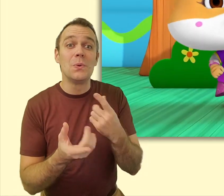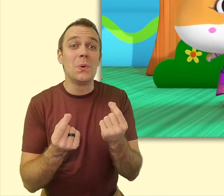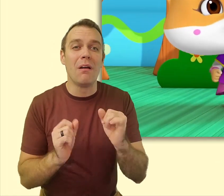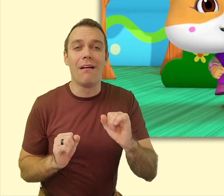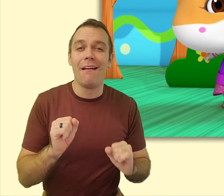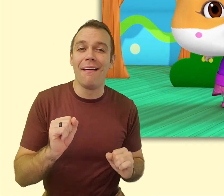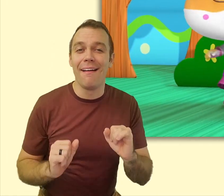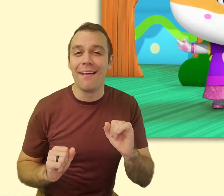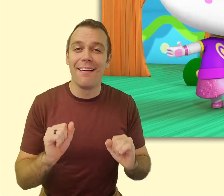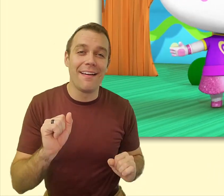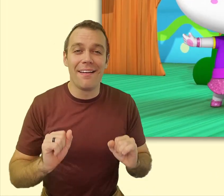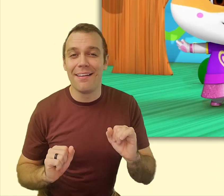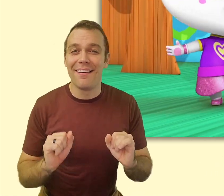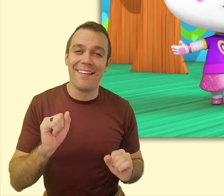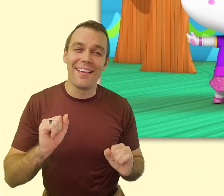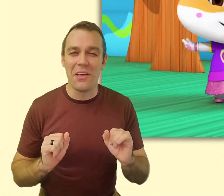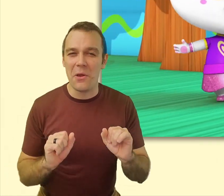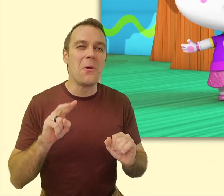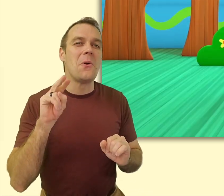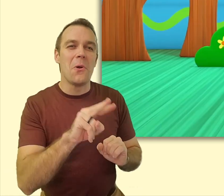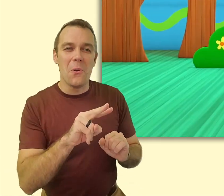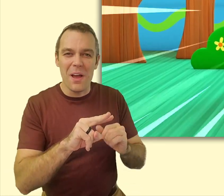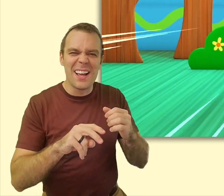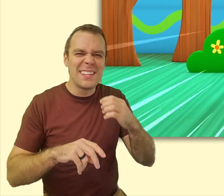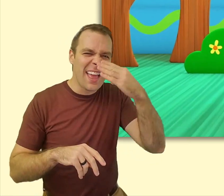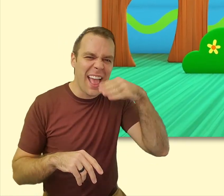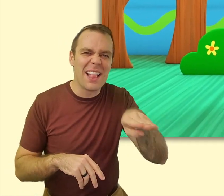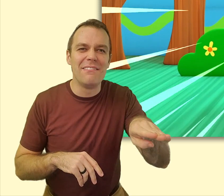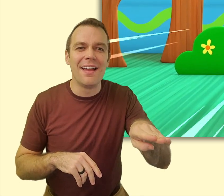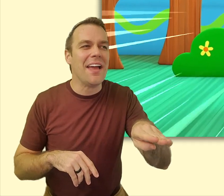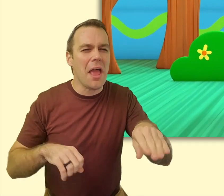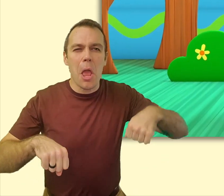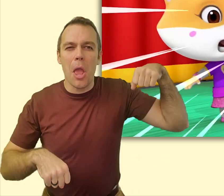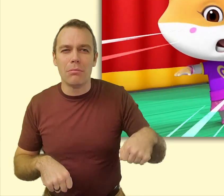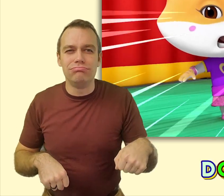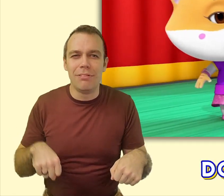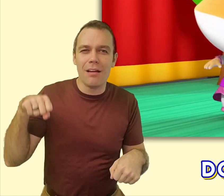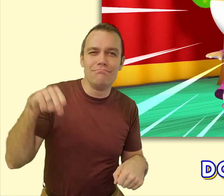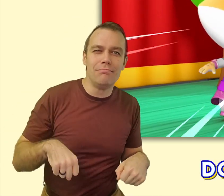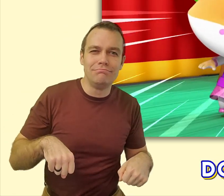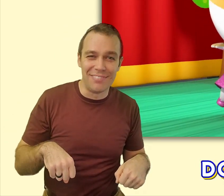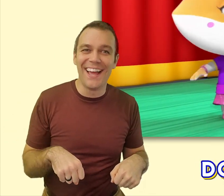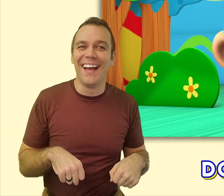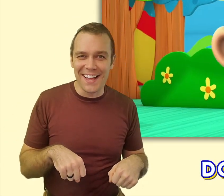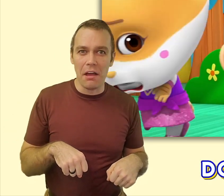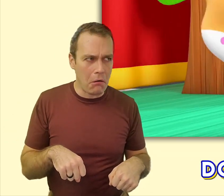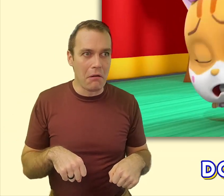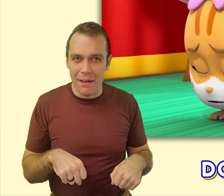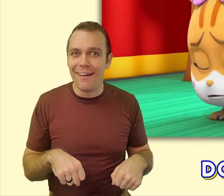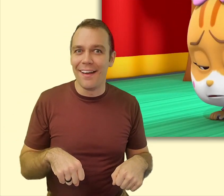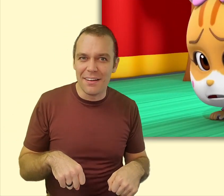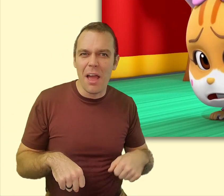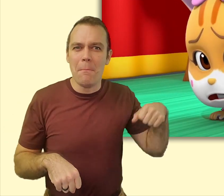a little jiggle, a little wiggle. Watch Miss Elephant stomp her feet, doing the animal